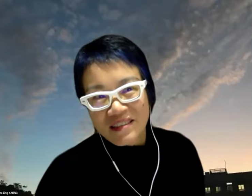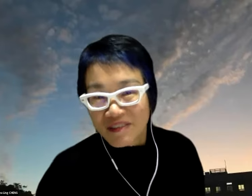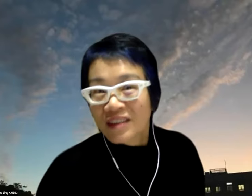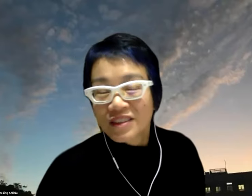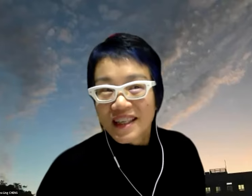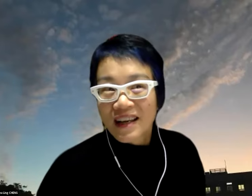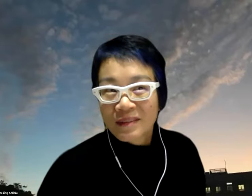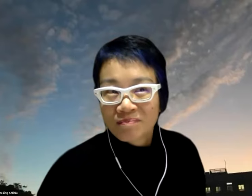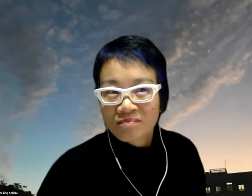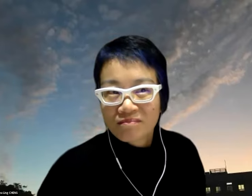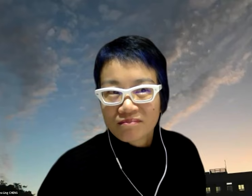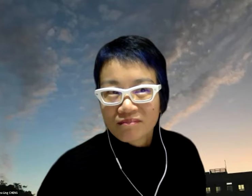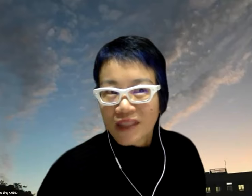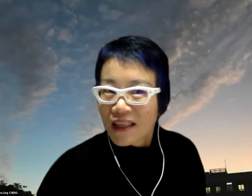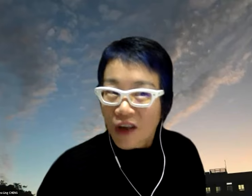really felt